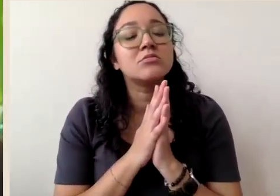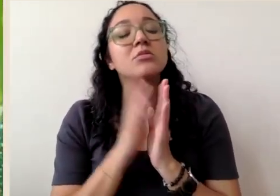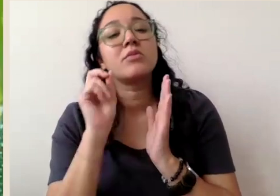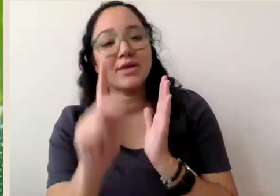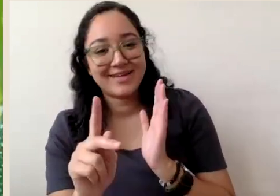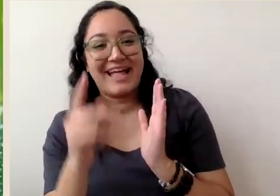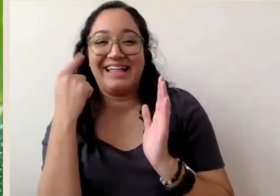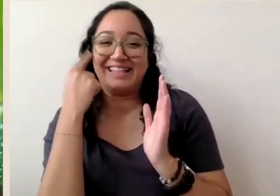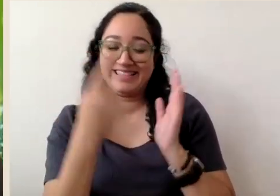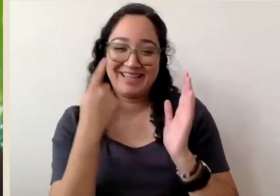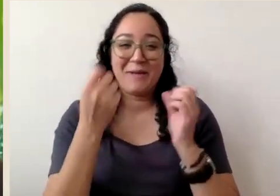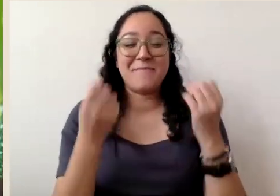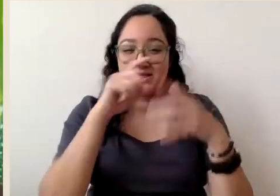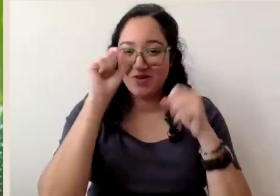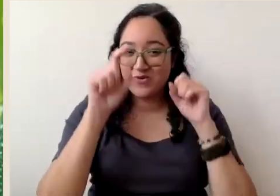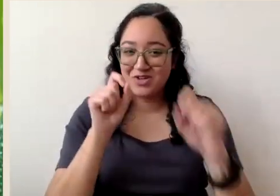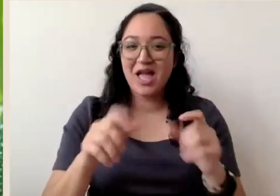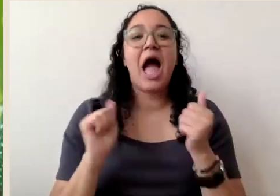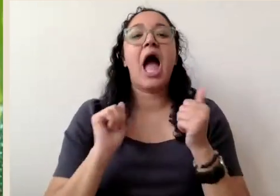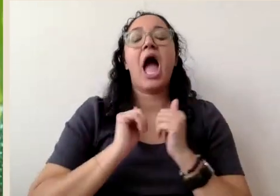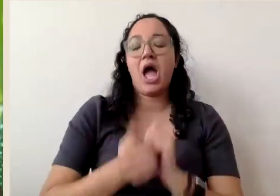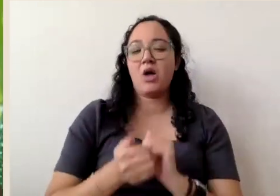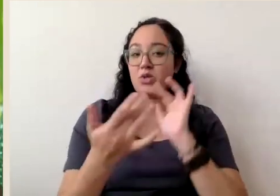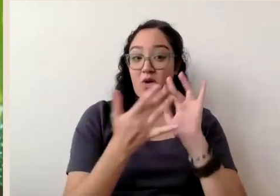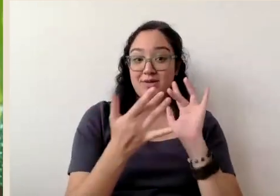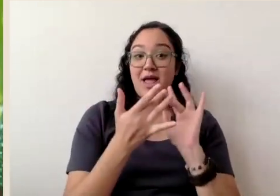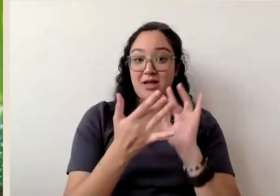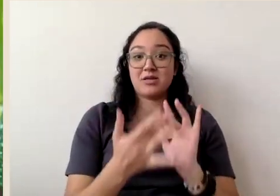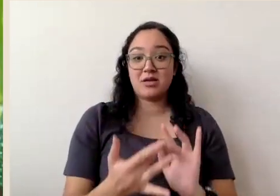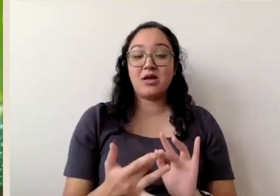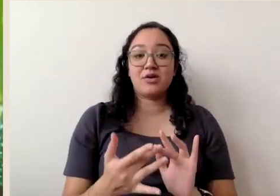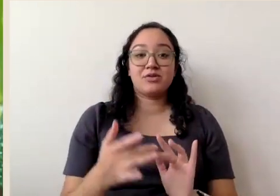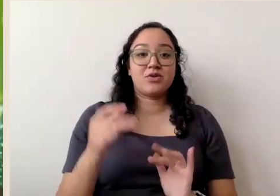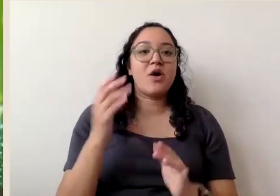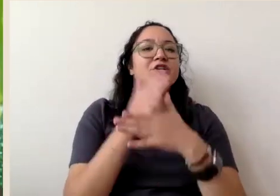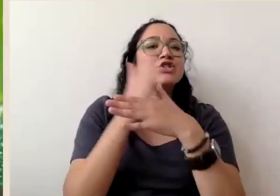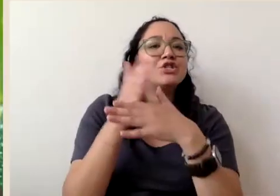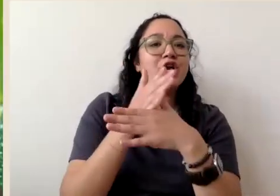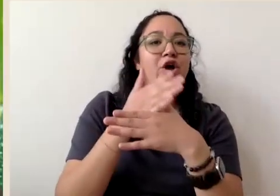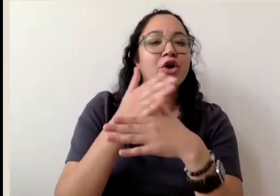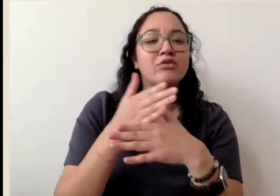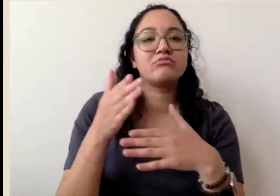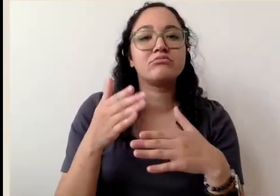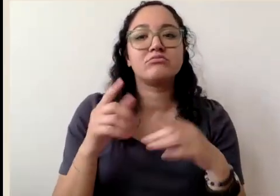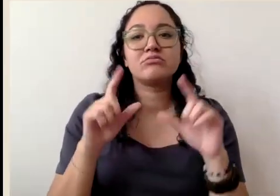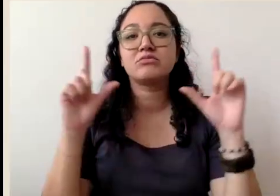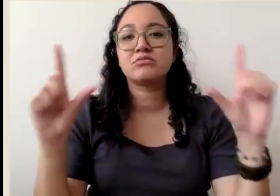Okay, I think there's a lot of questions in terms of how to get in contact. And so if I'm going to share my screen one more